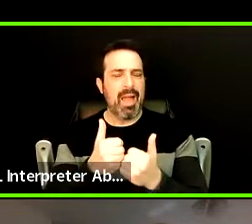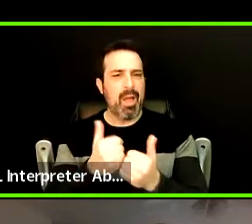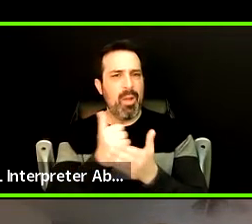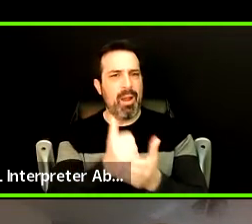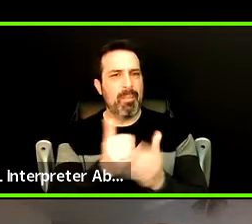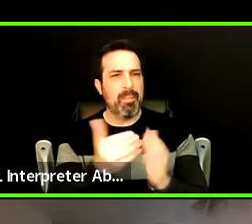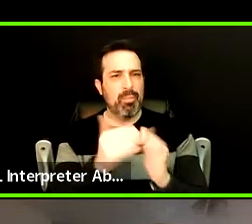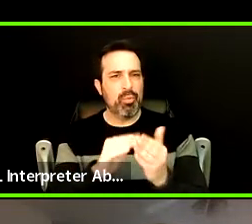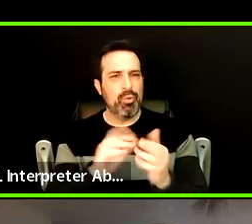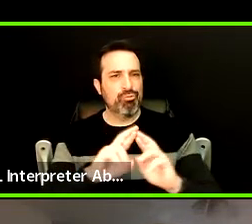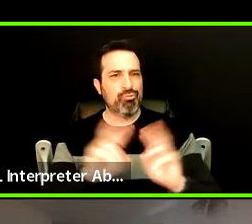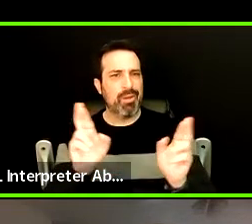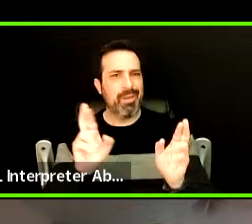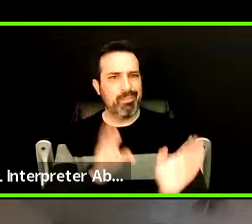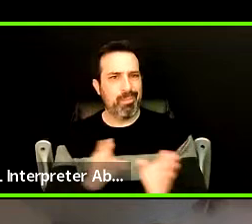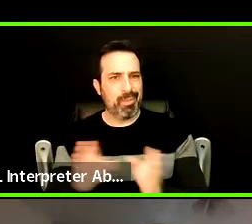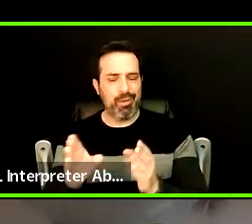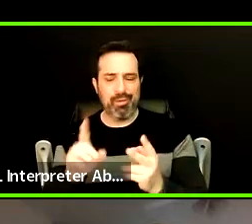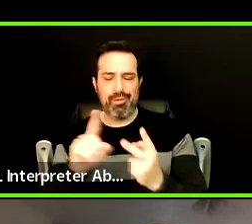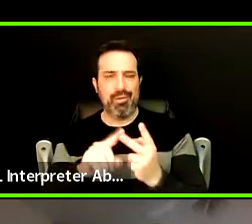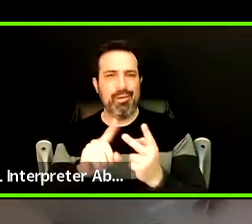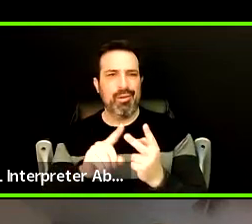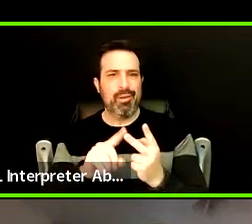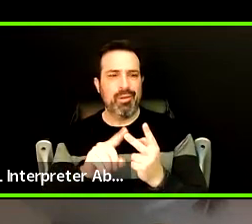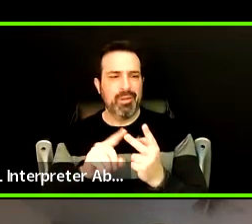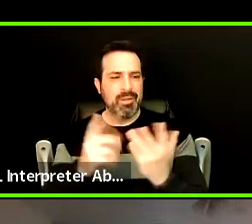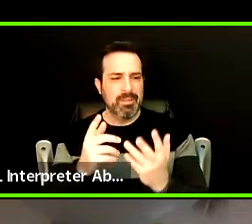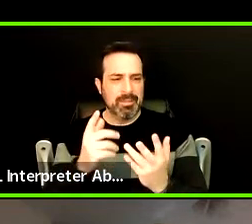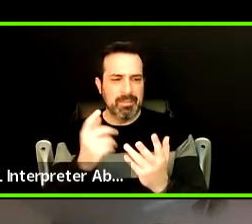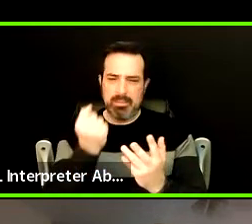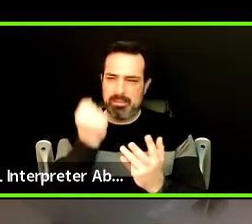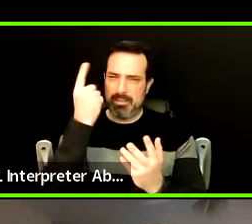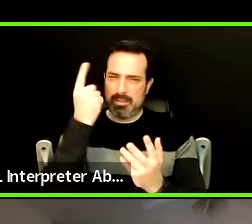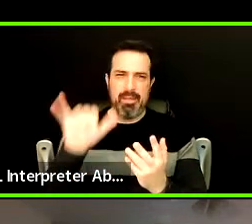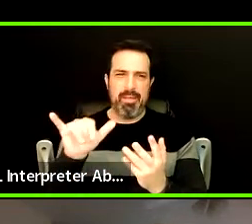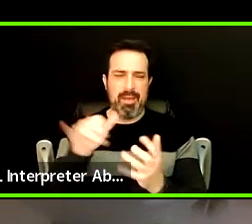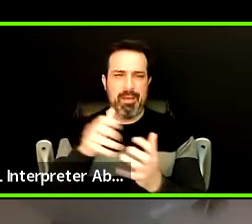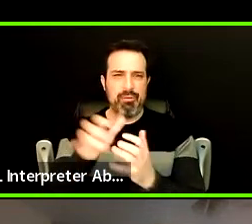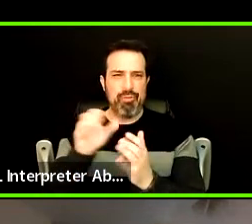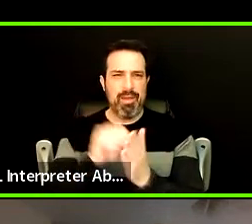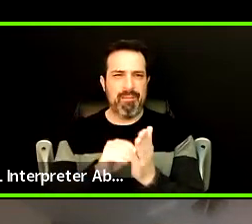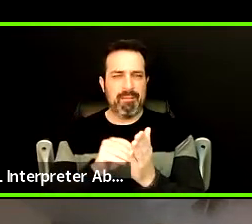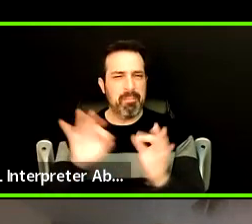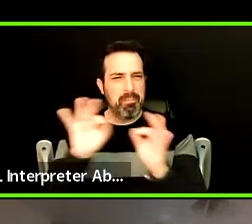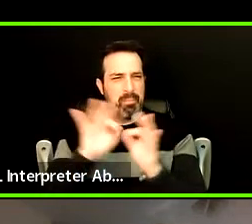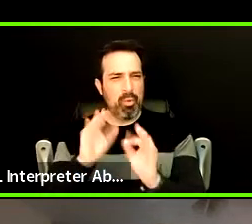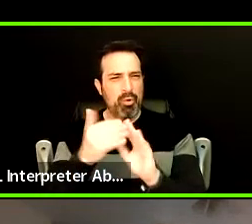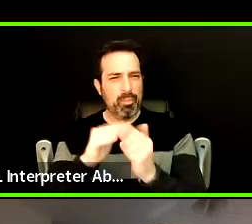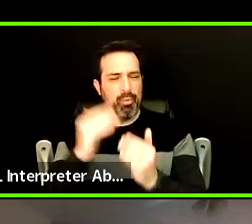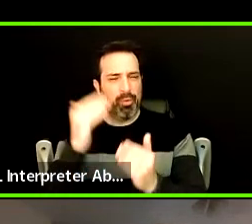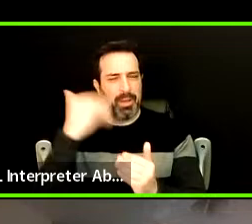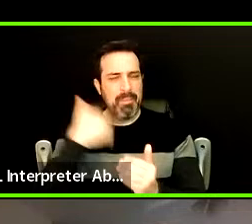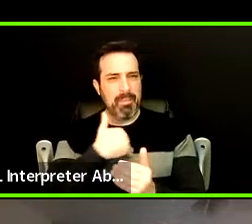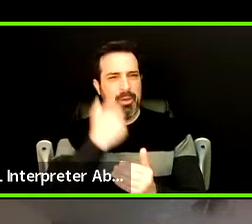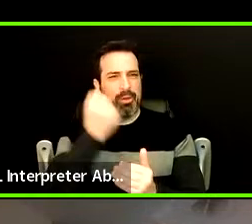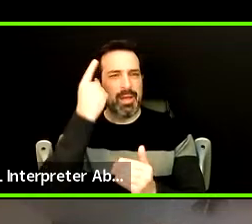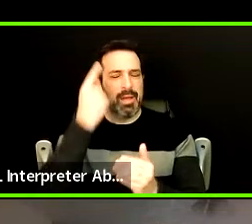community prepare? And what is the most important to understand about the draft for community members to provide public